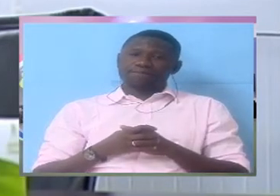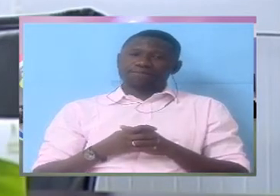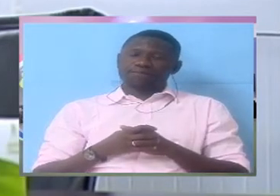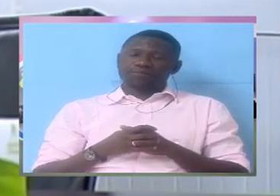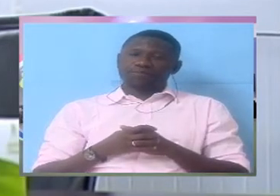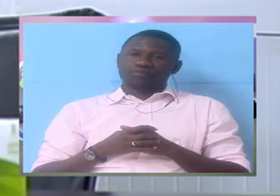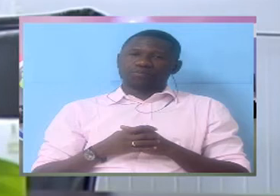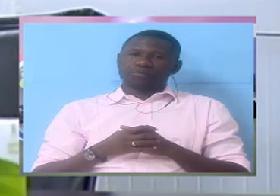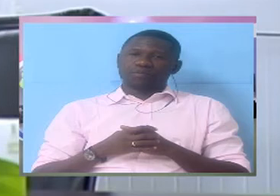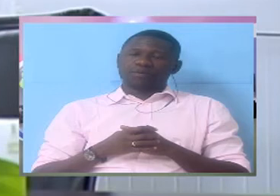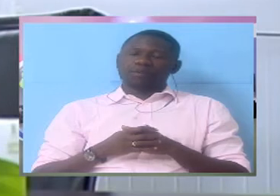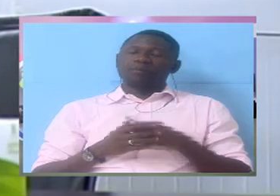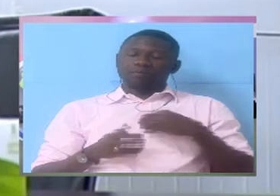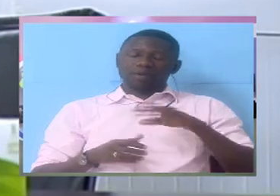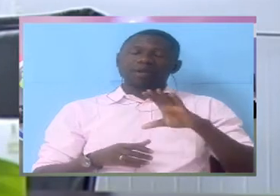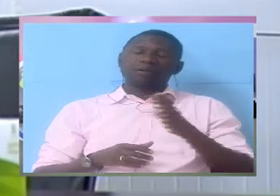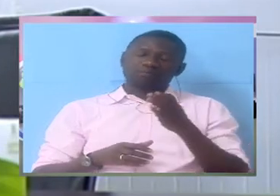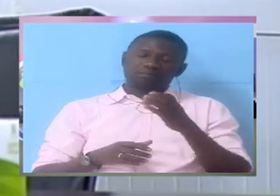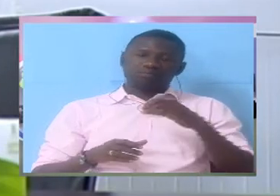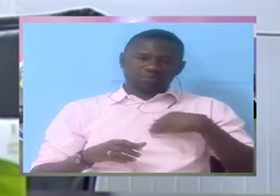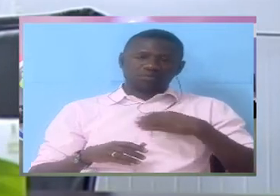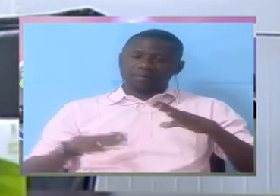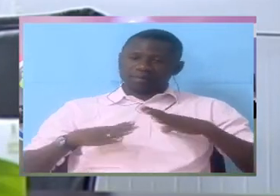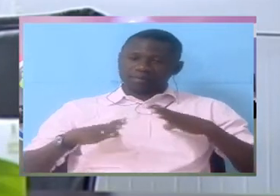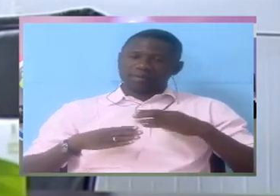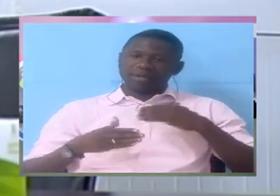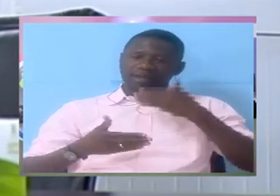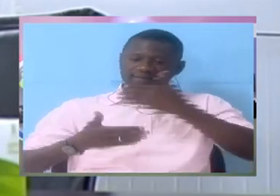I could have prepared their files.